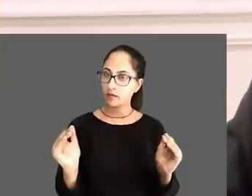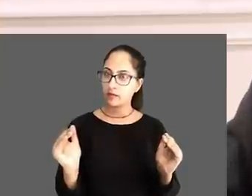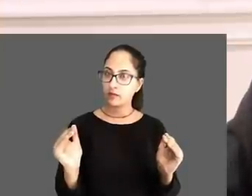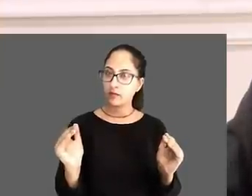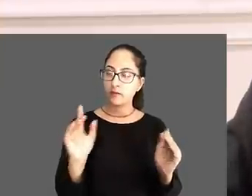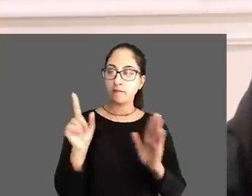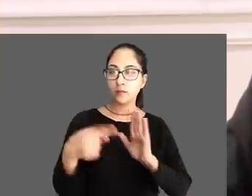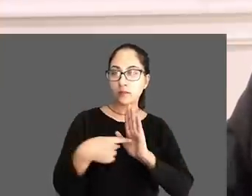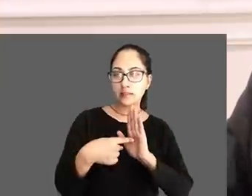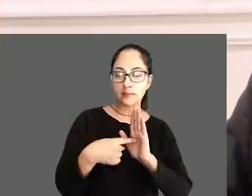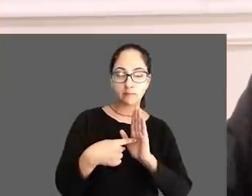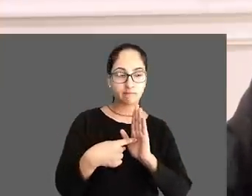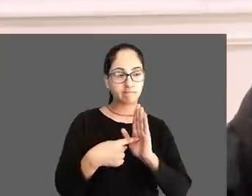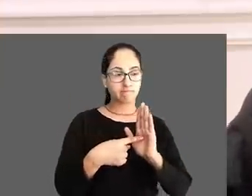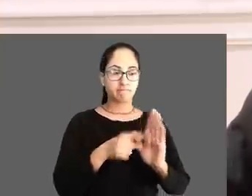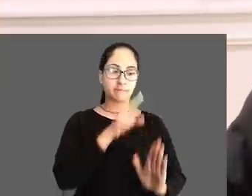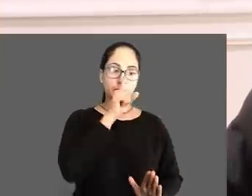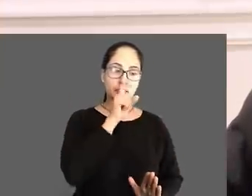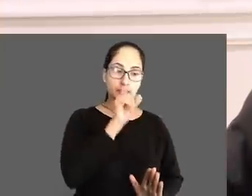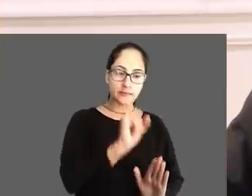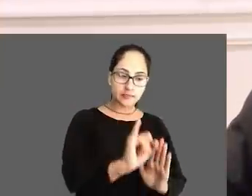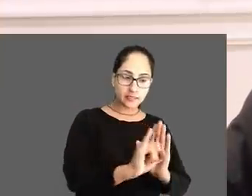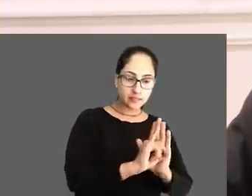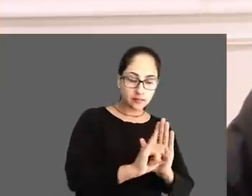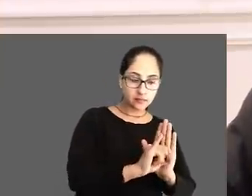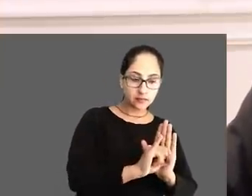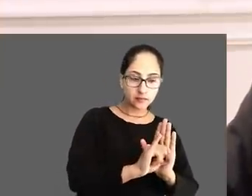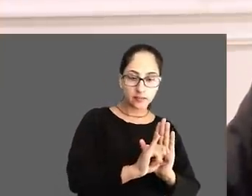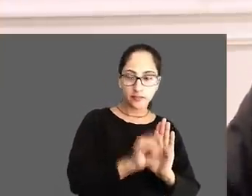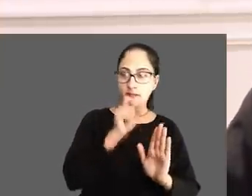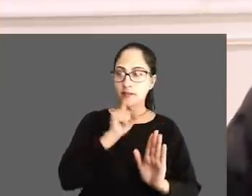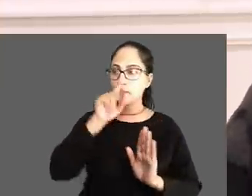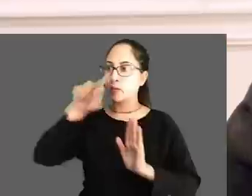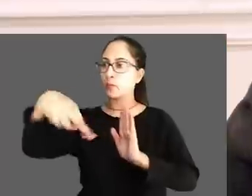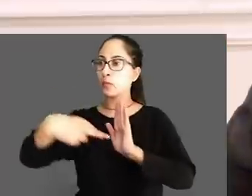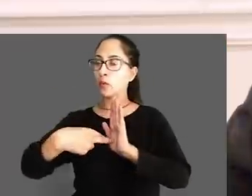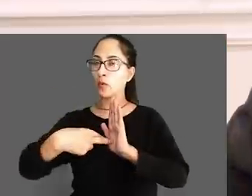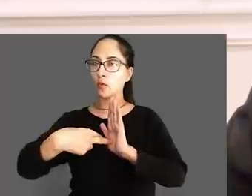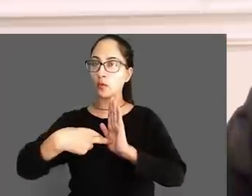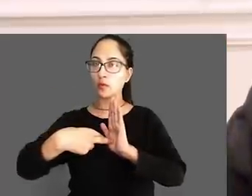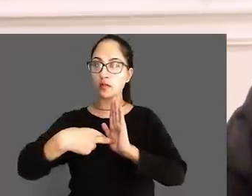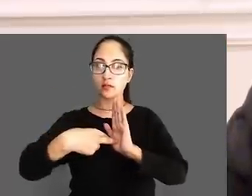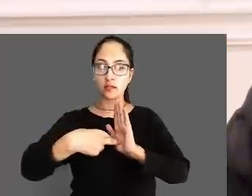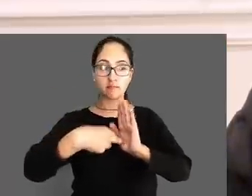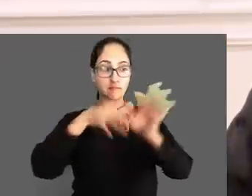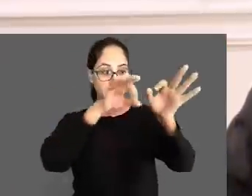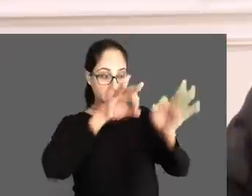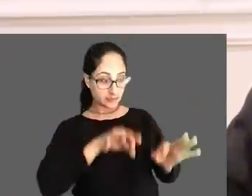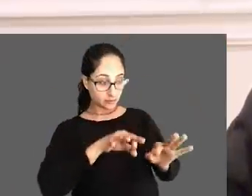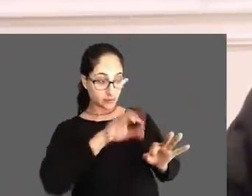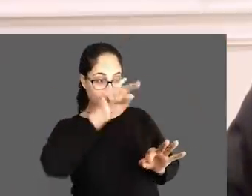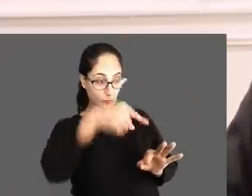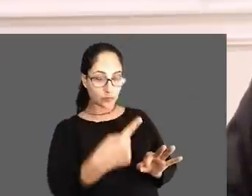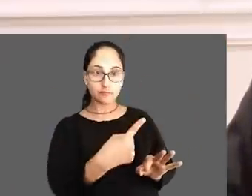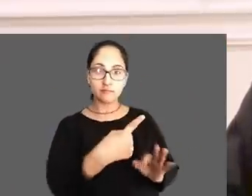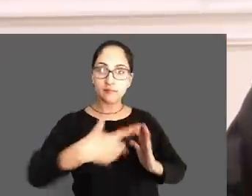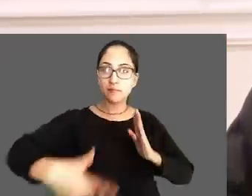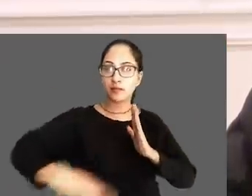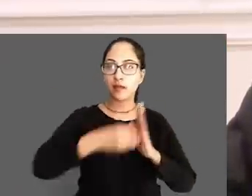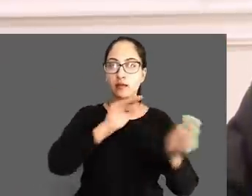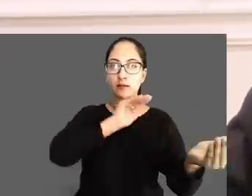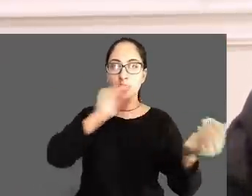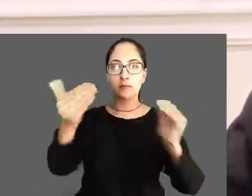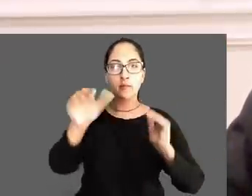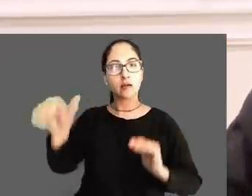today, it's obvious that we many times try to better understand and articulate